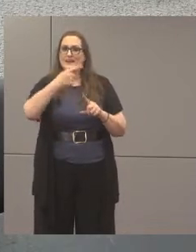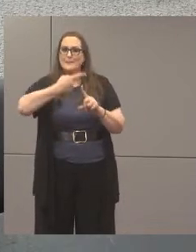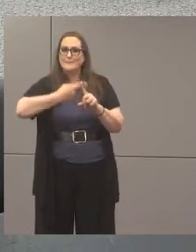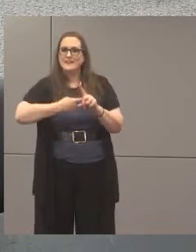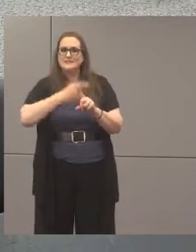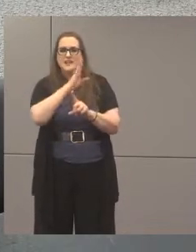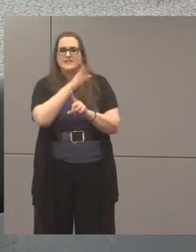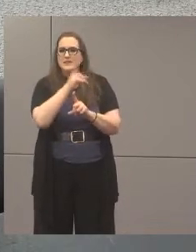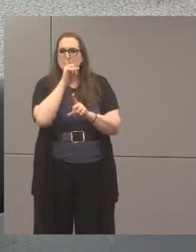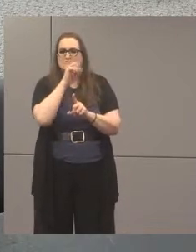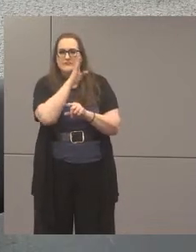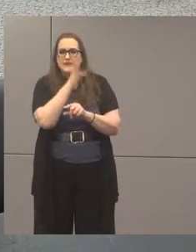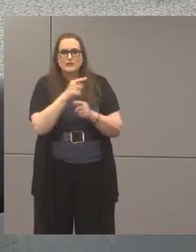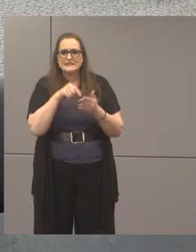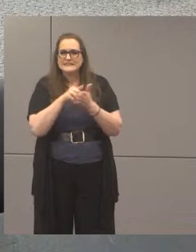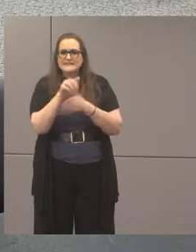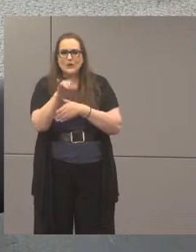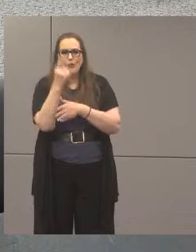never sent one invoice.